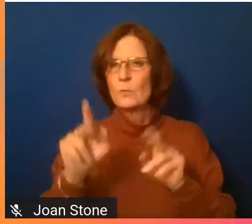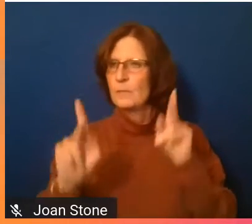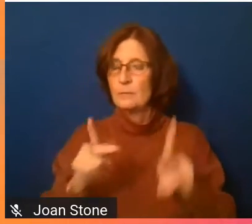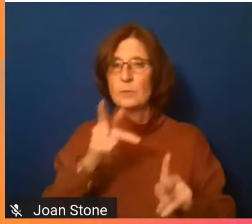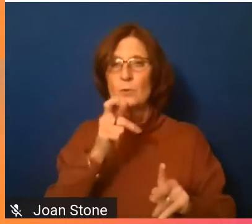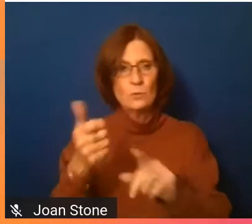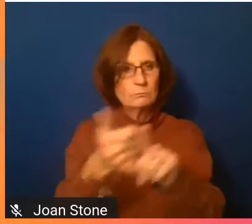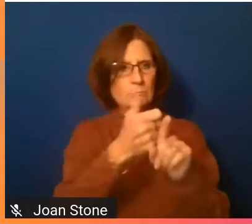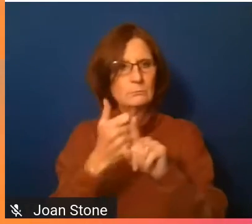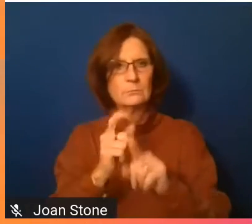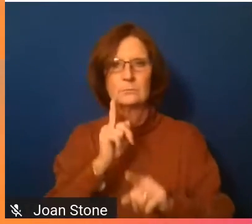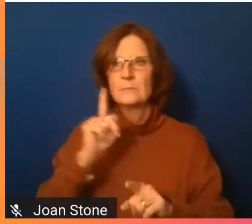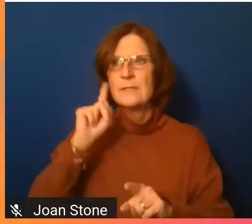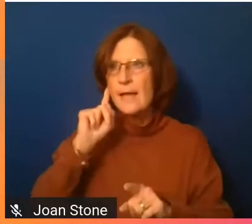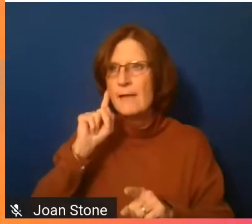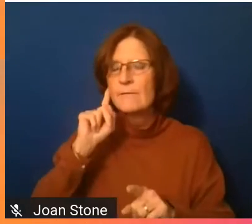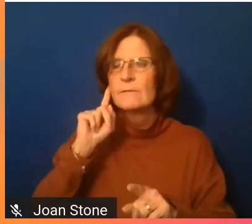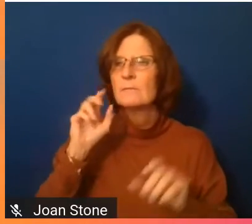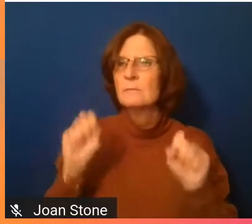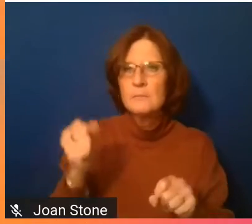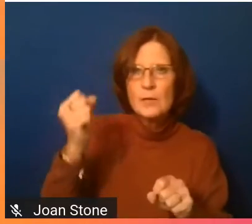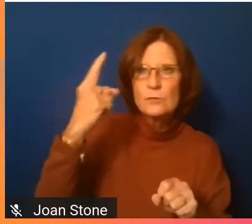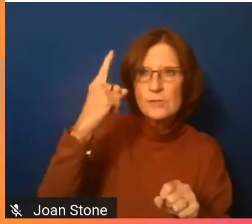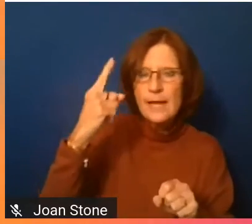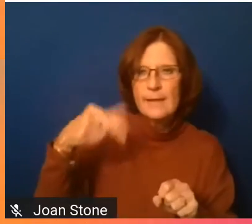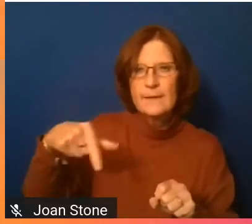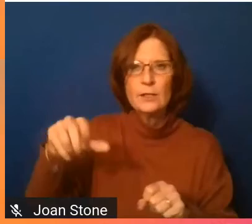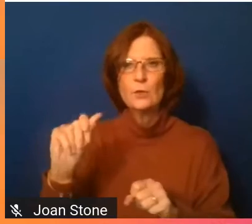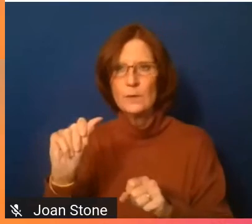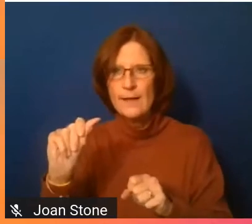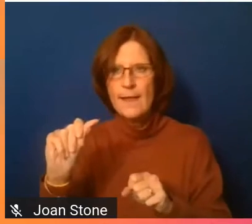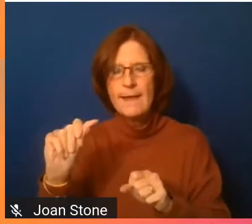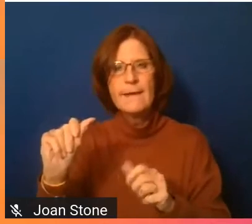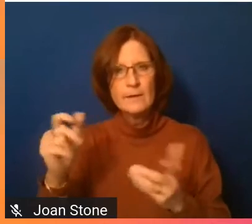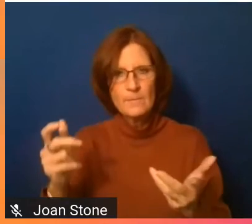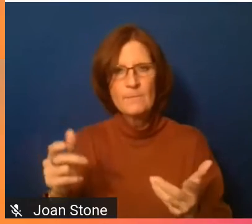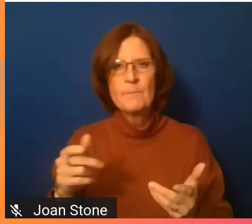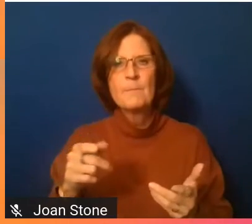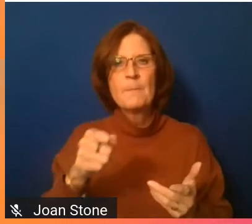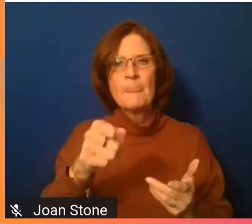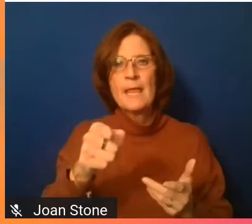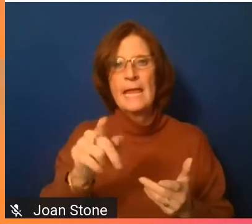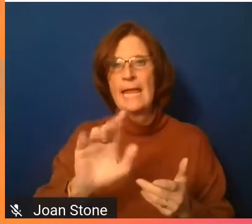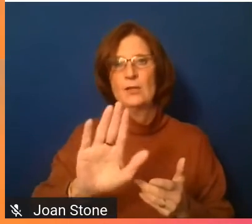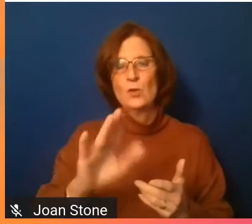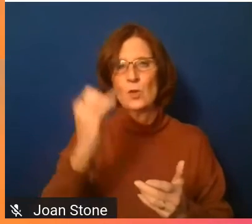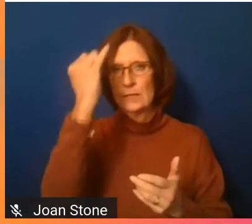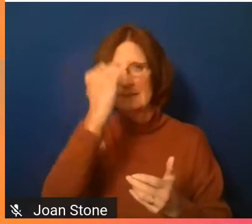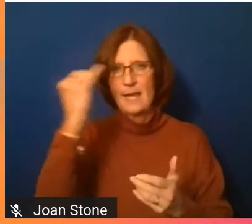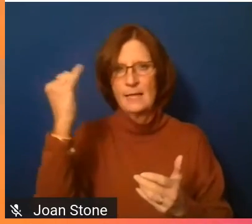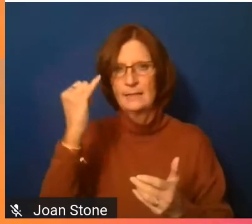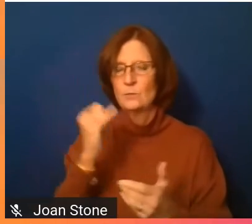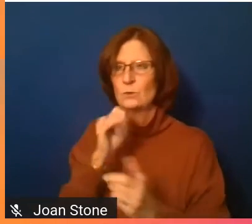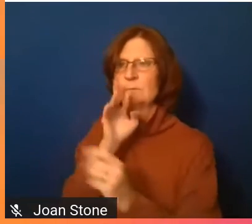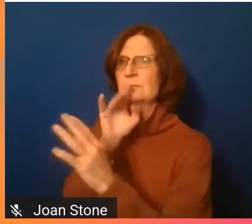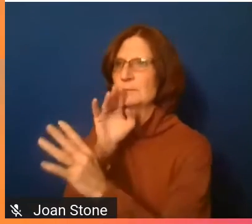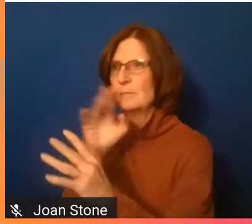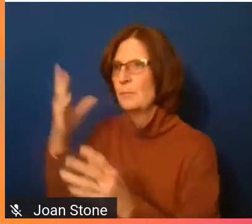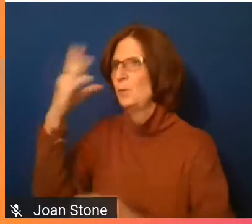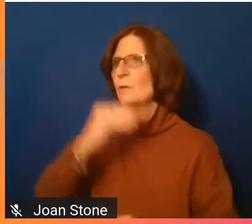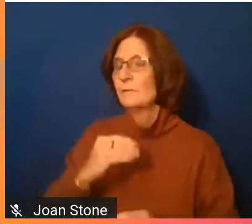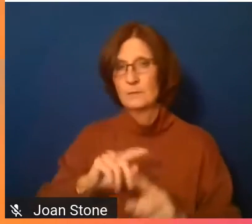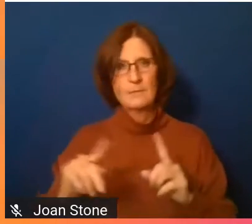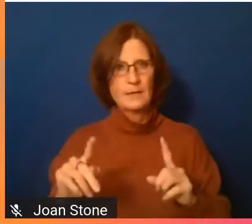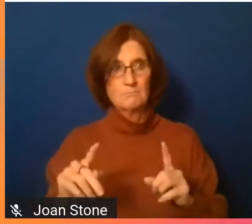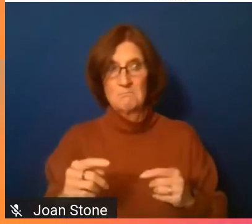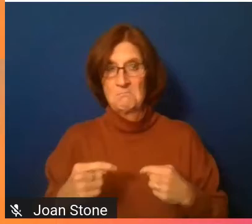deaf can understand this Q&A. And your Italian was so beautiful to listen to just now, but